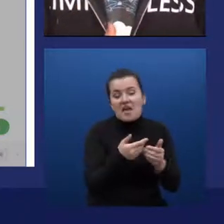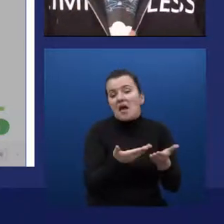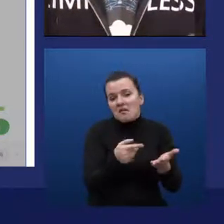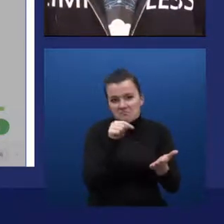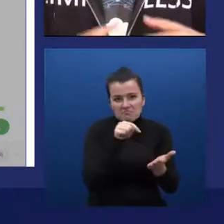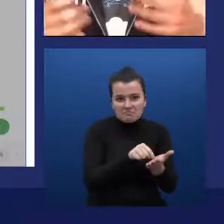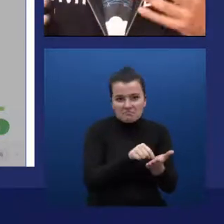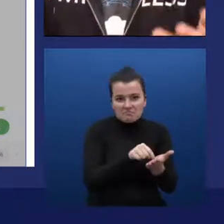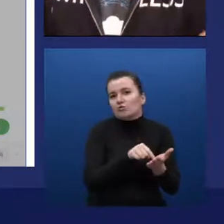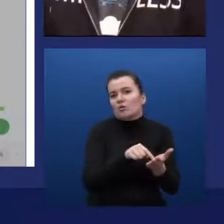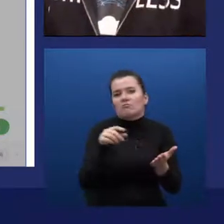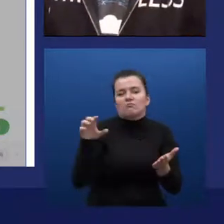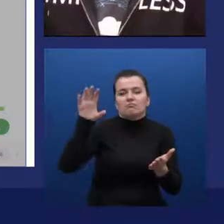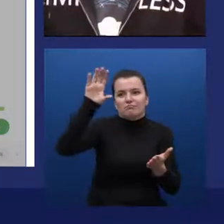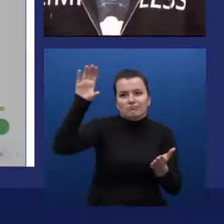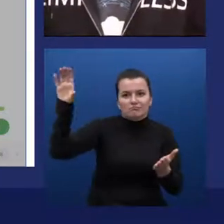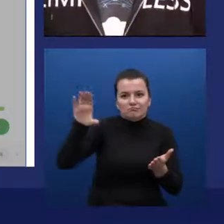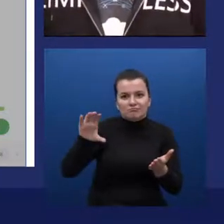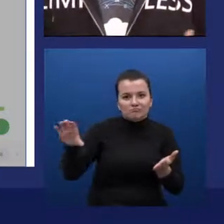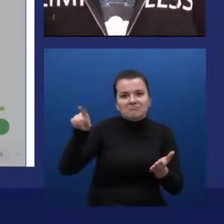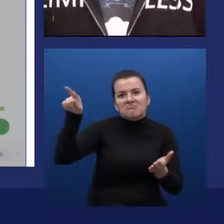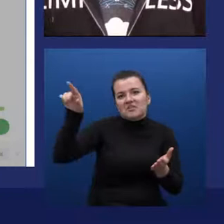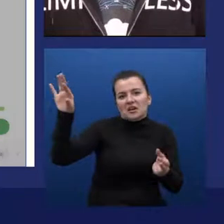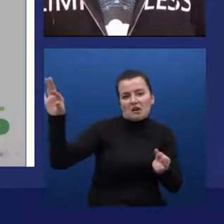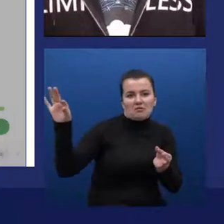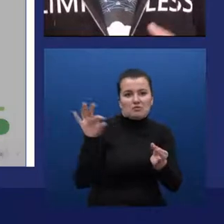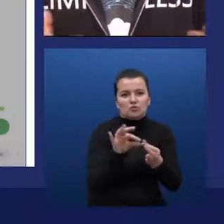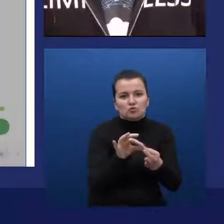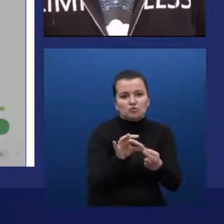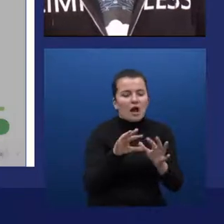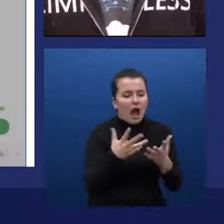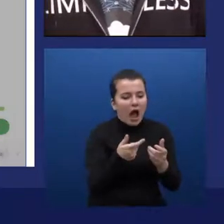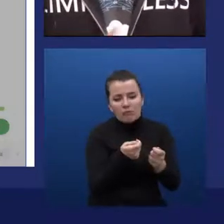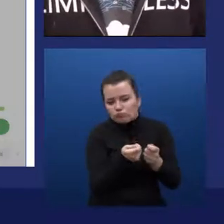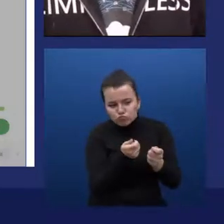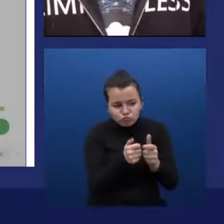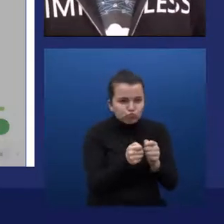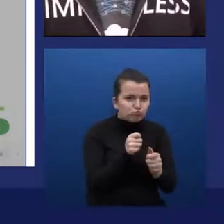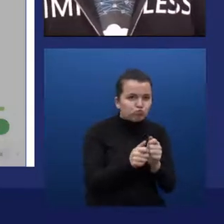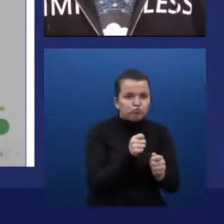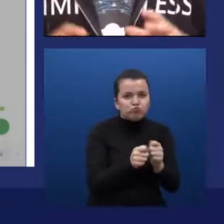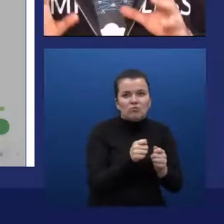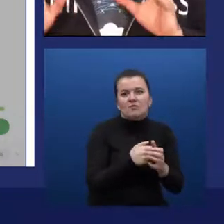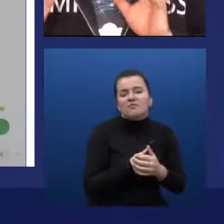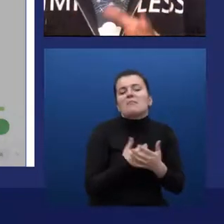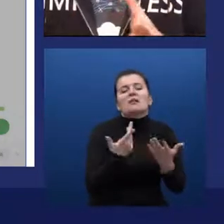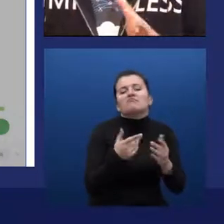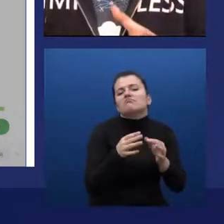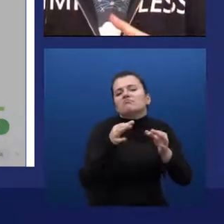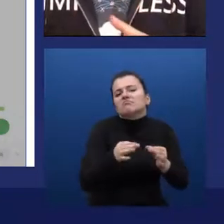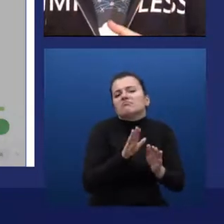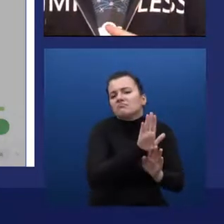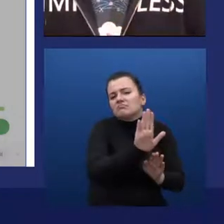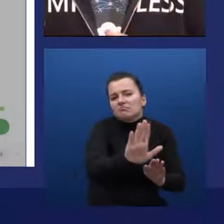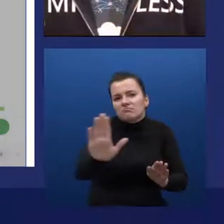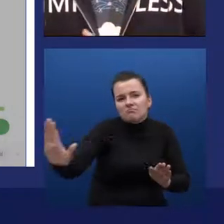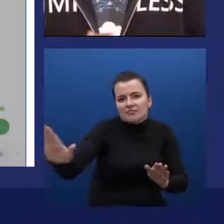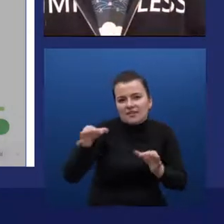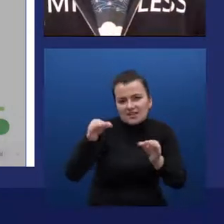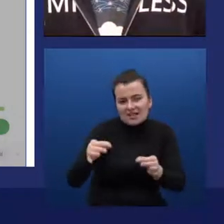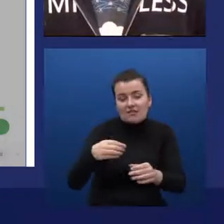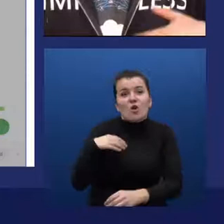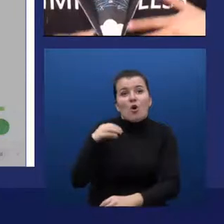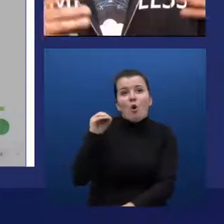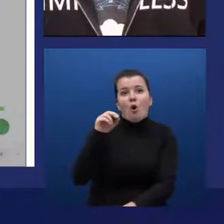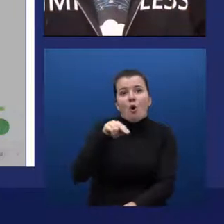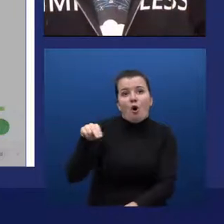know, adopt and run with in terms of classroom, if that's, you know, the device of choice. The beauty of going with Onyx, however, is